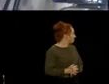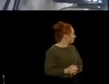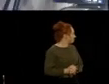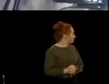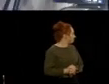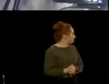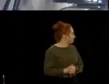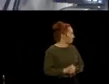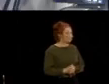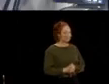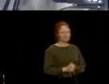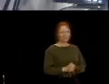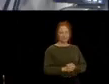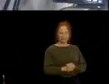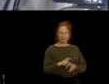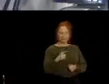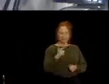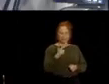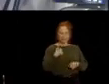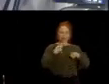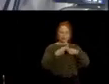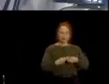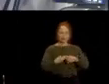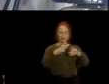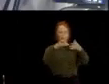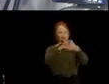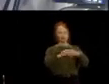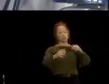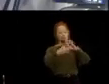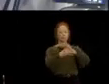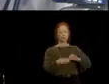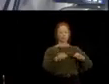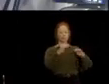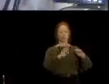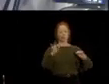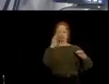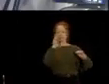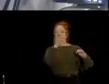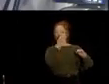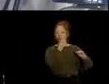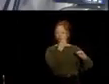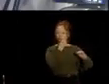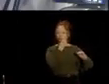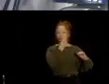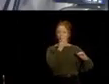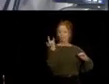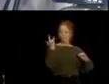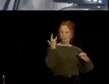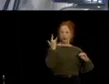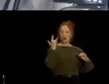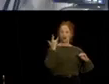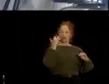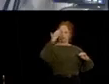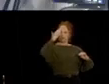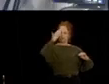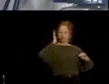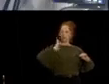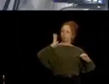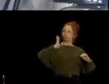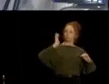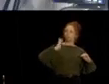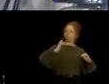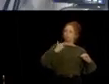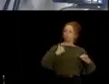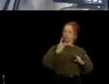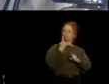call it the story of the rose, because you knew you did something right back in the day when someone knocked on your door